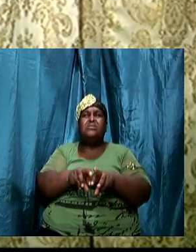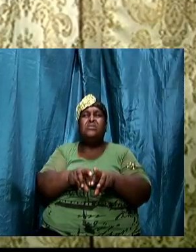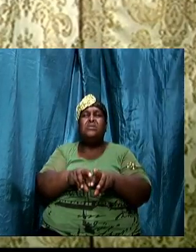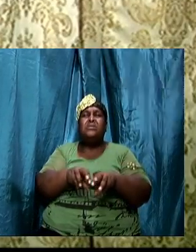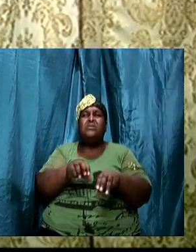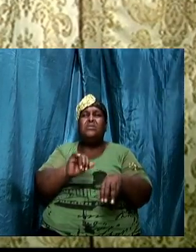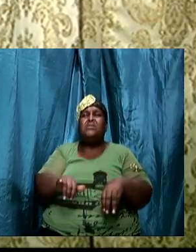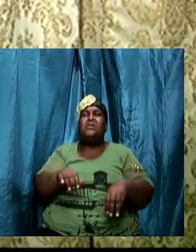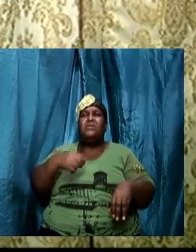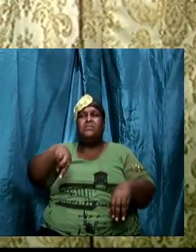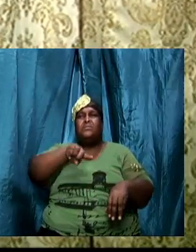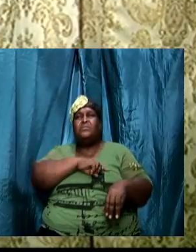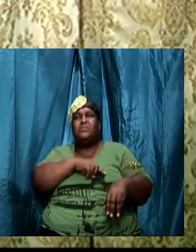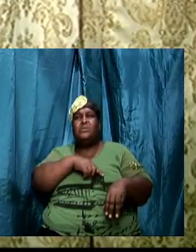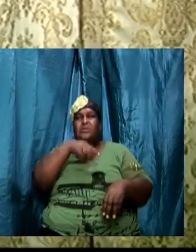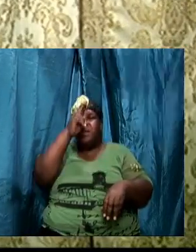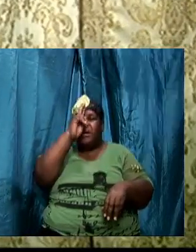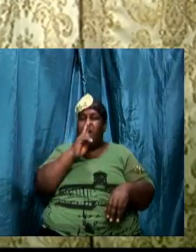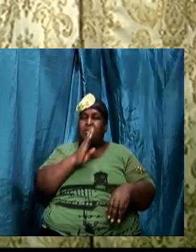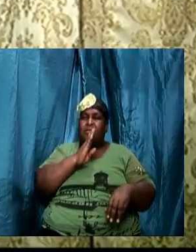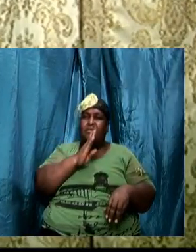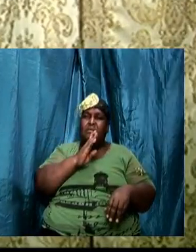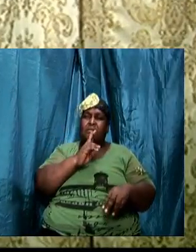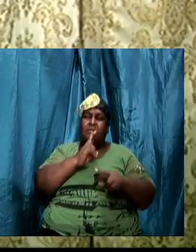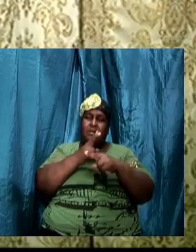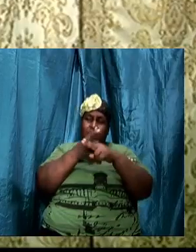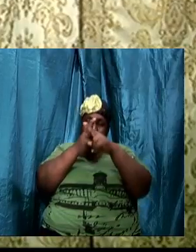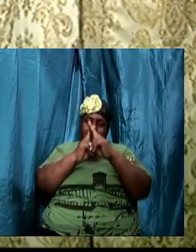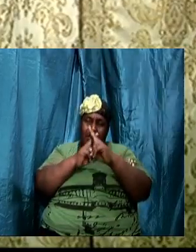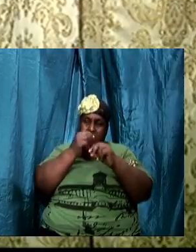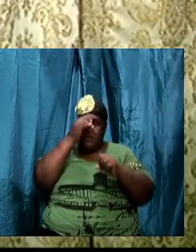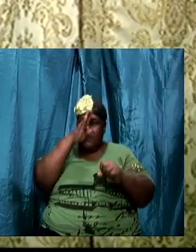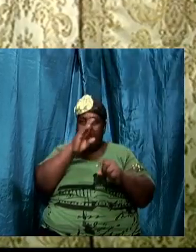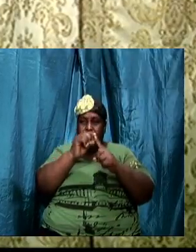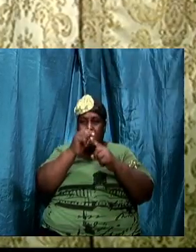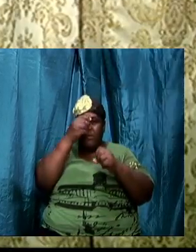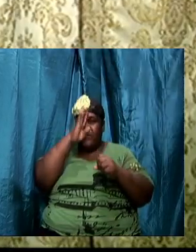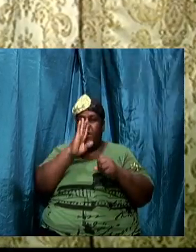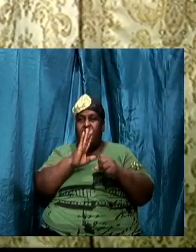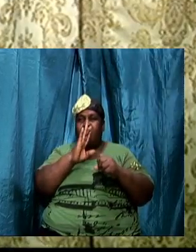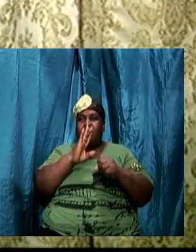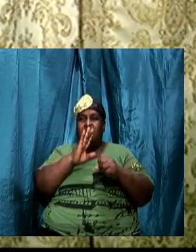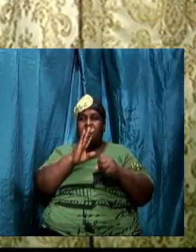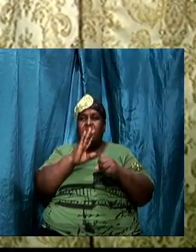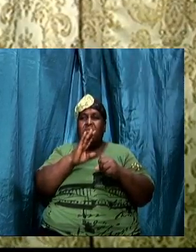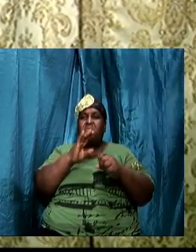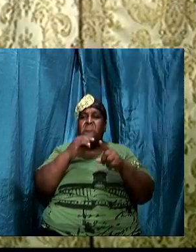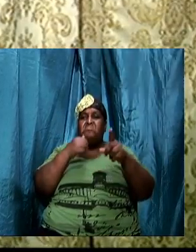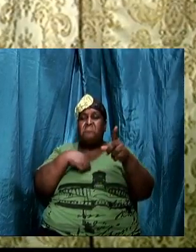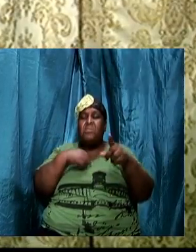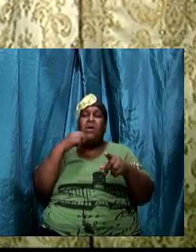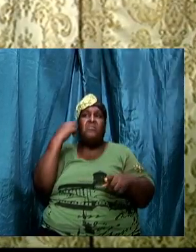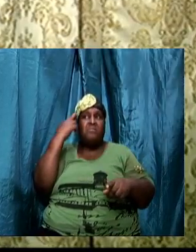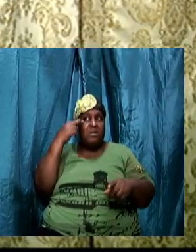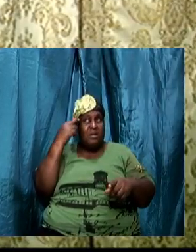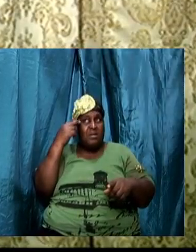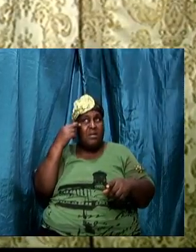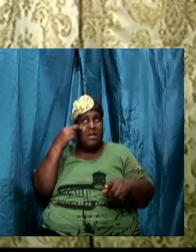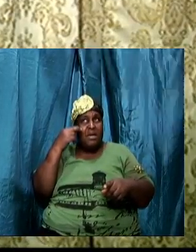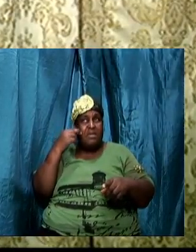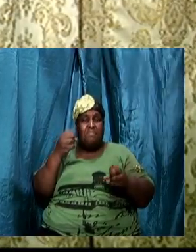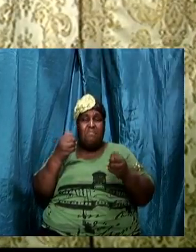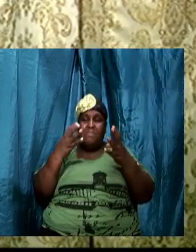I recognize that in Christianity today, a lot of folks, a lot of